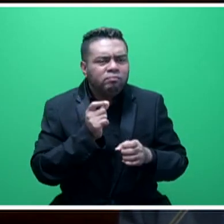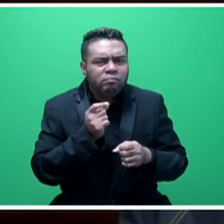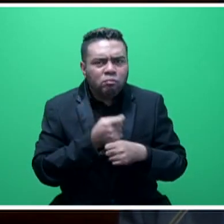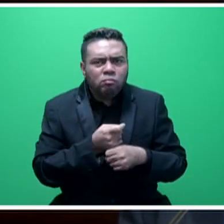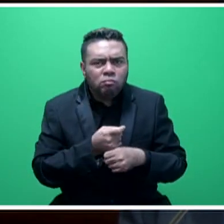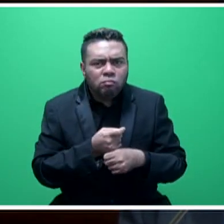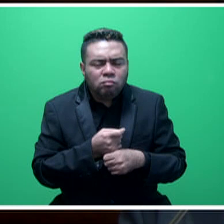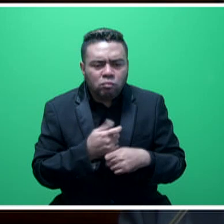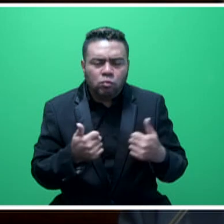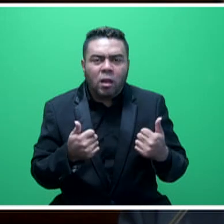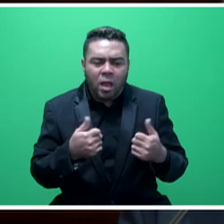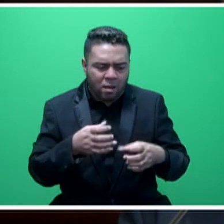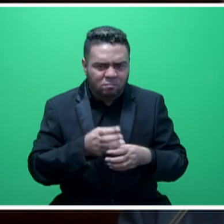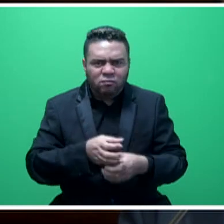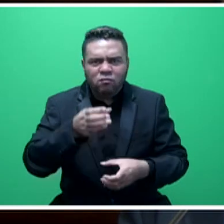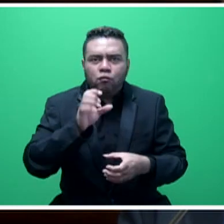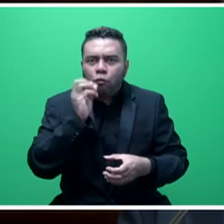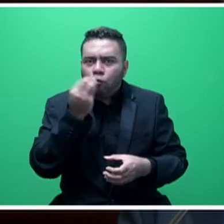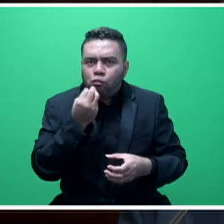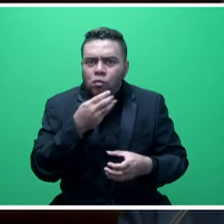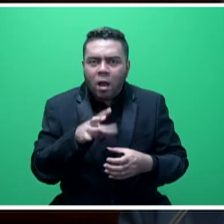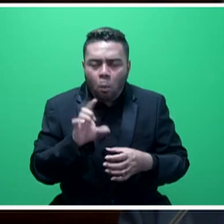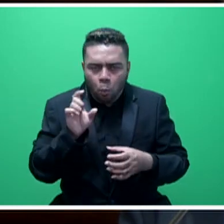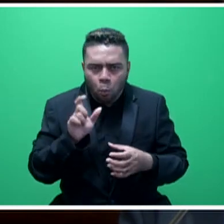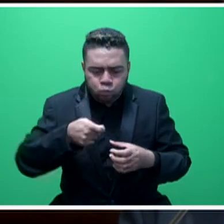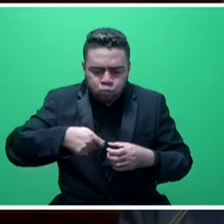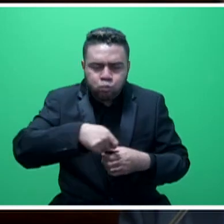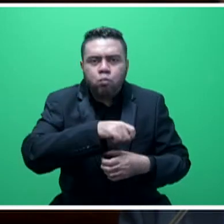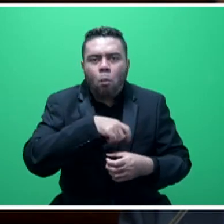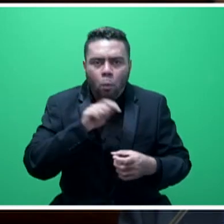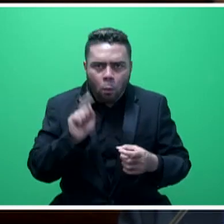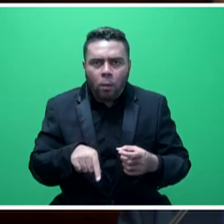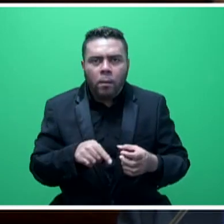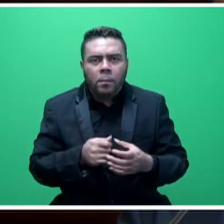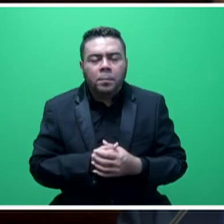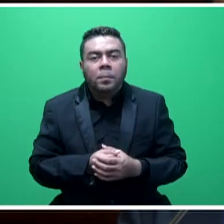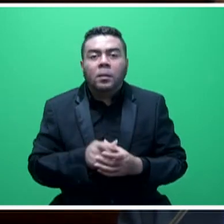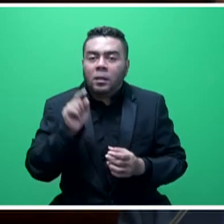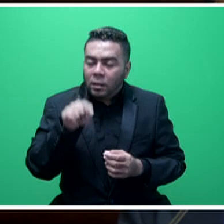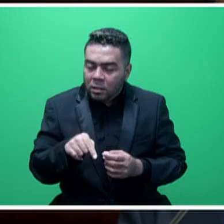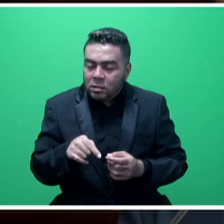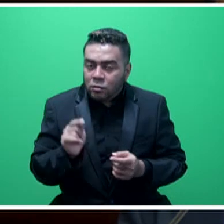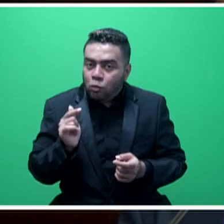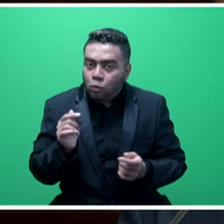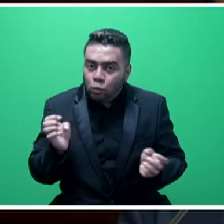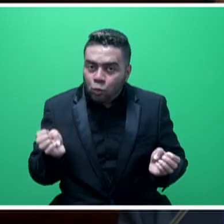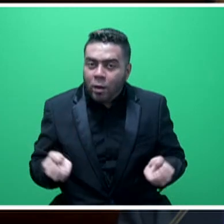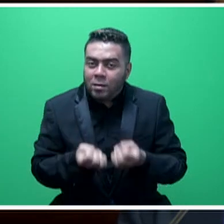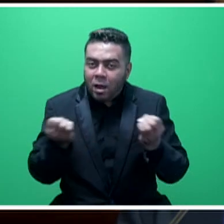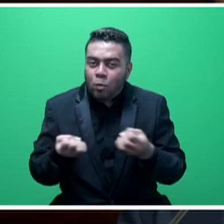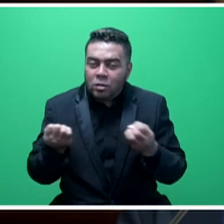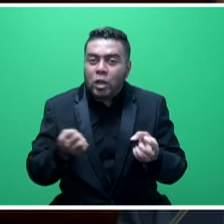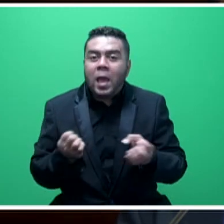canned food products. Mr. Speaker, sir, the main reason for the reduction in tariffs is to stimulate economic activity